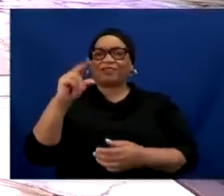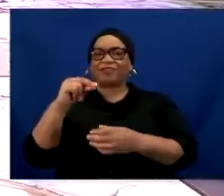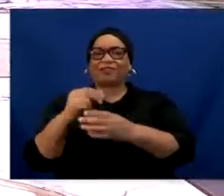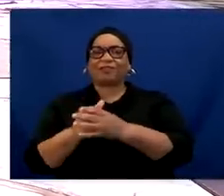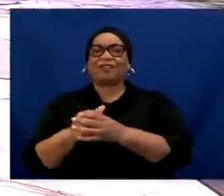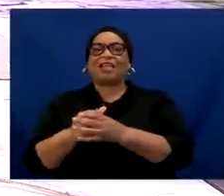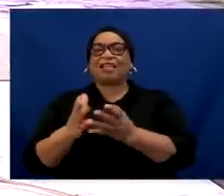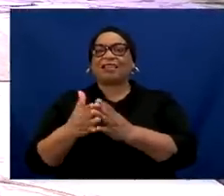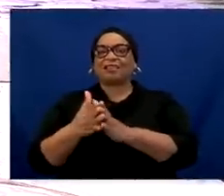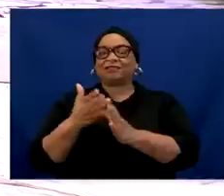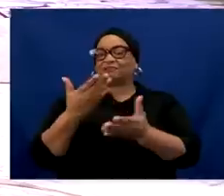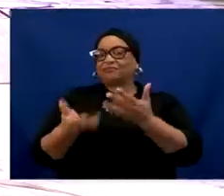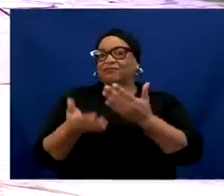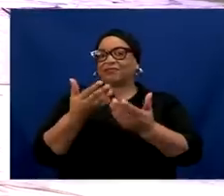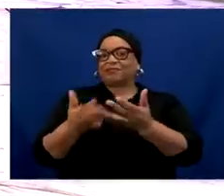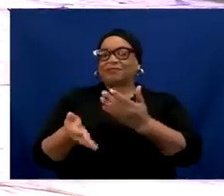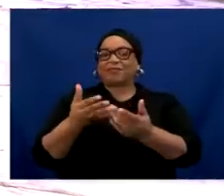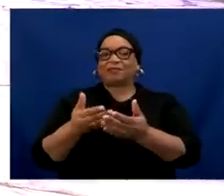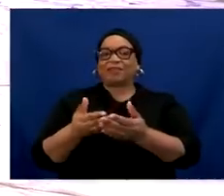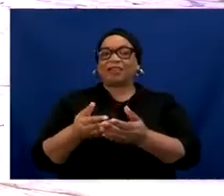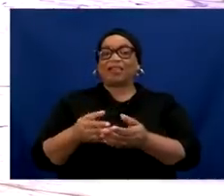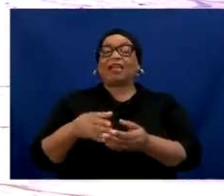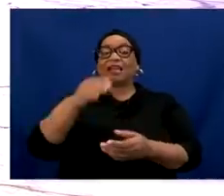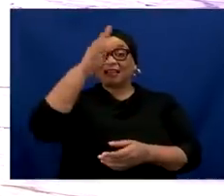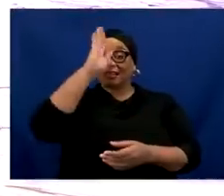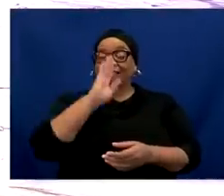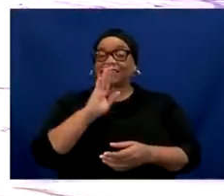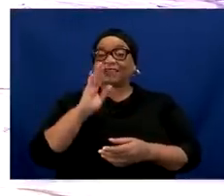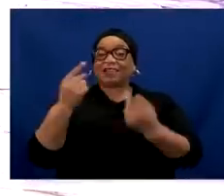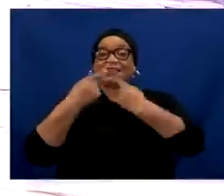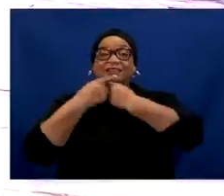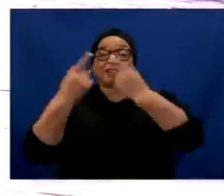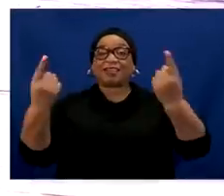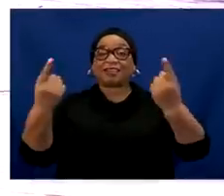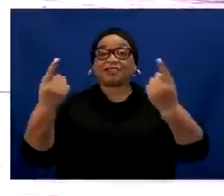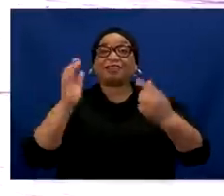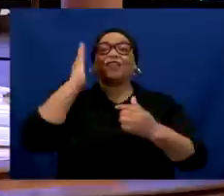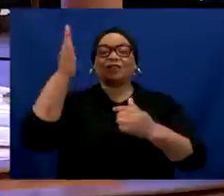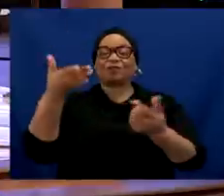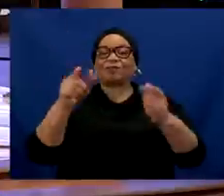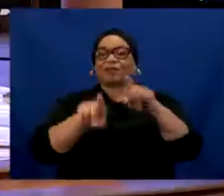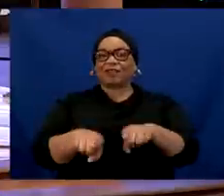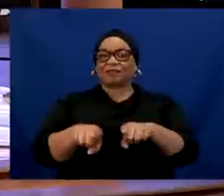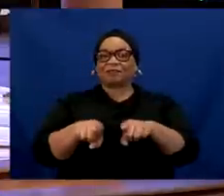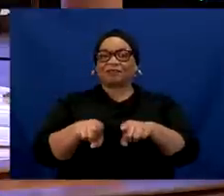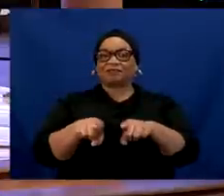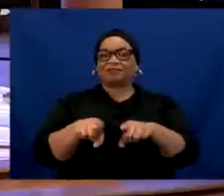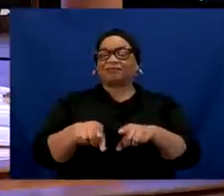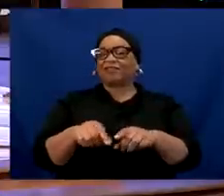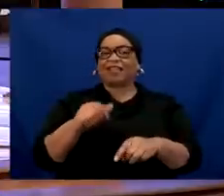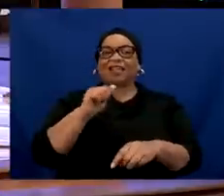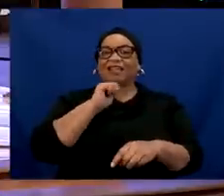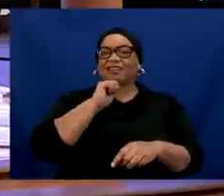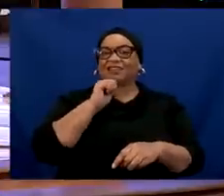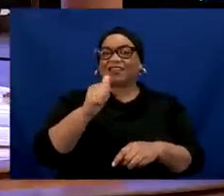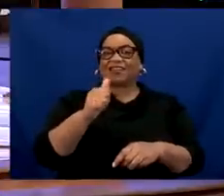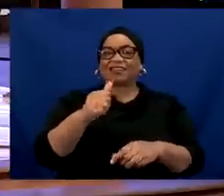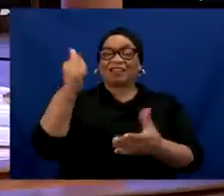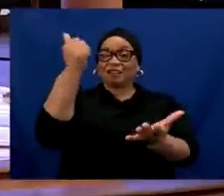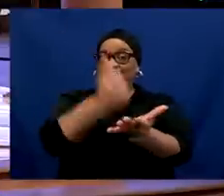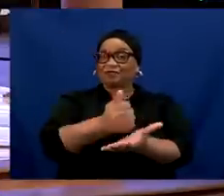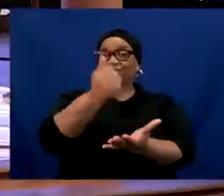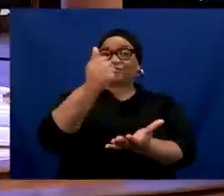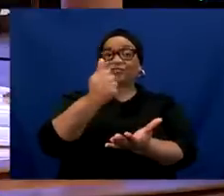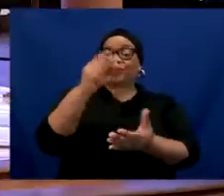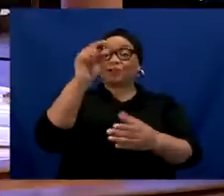some compromise. If God said it, it shall be done. God didn't need anybody to approve it. God didn't need anybody to